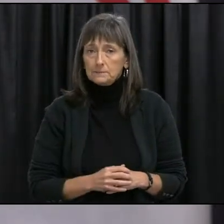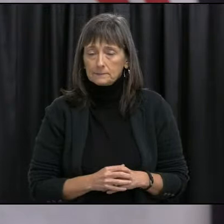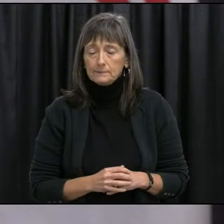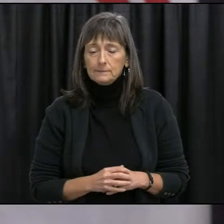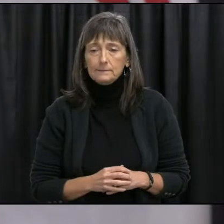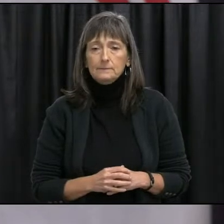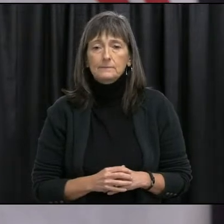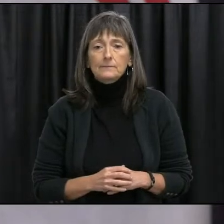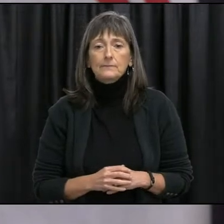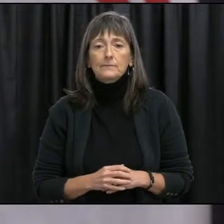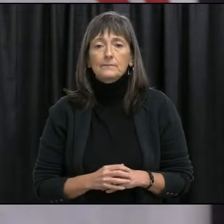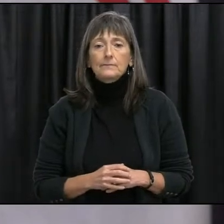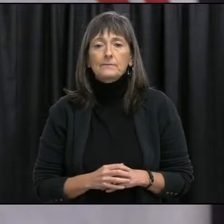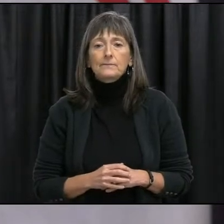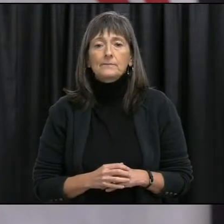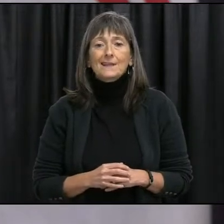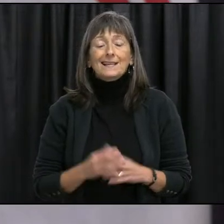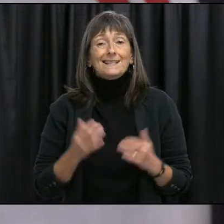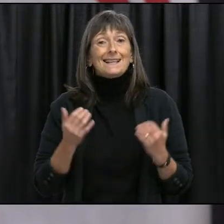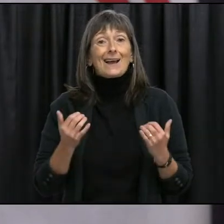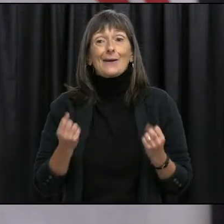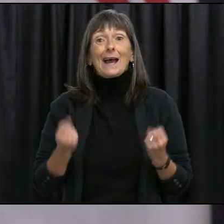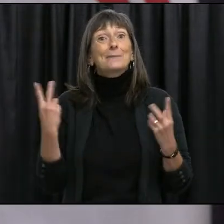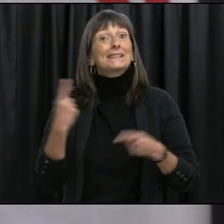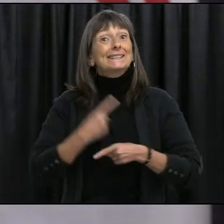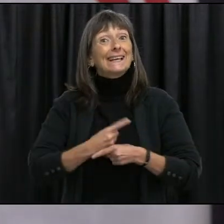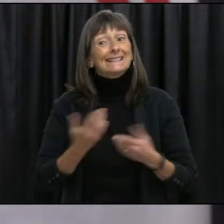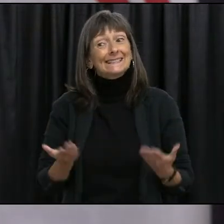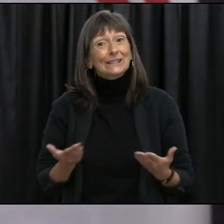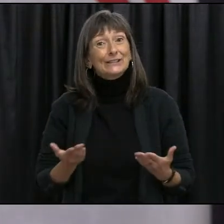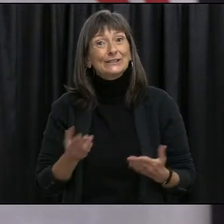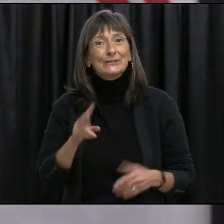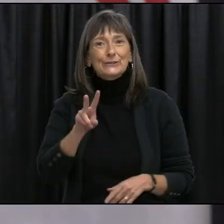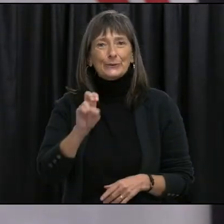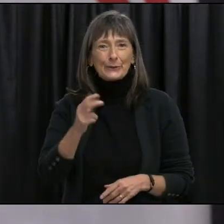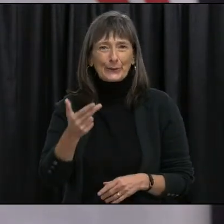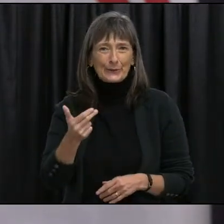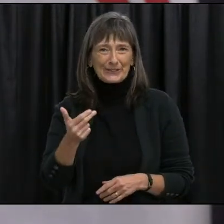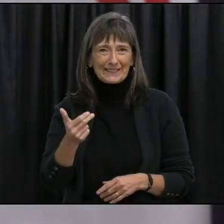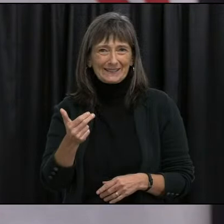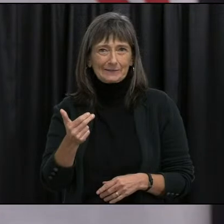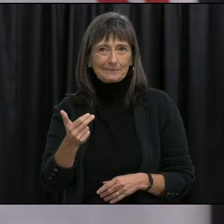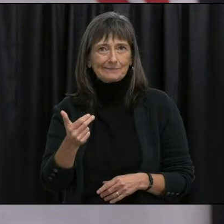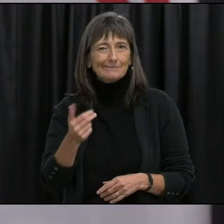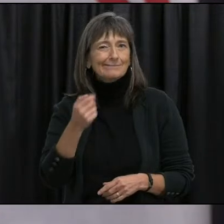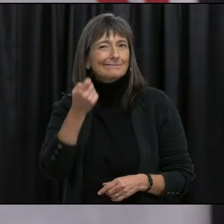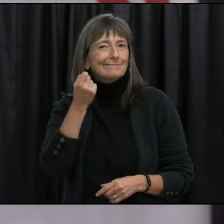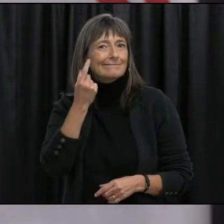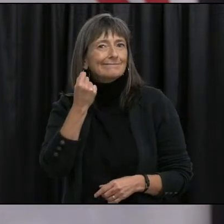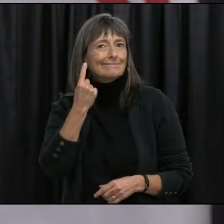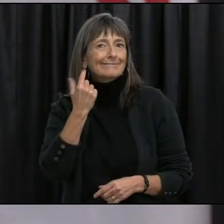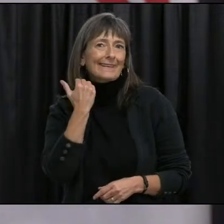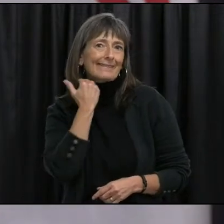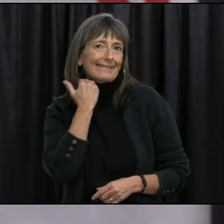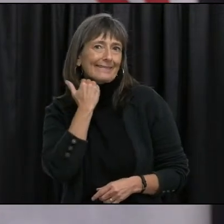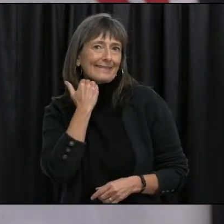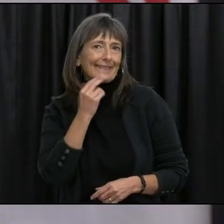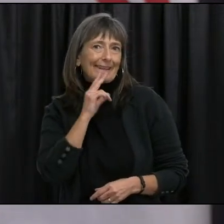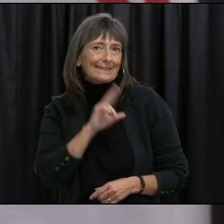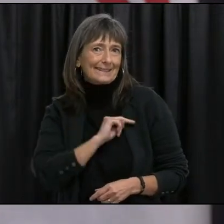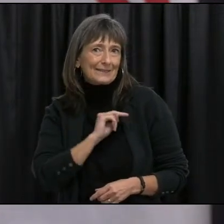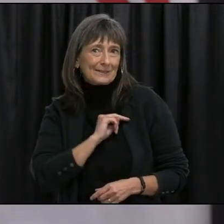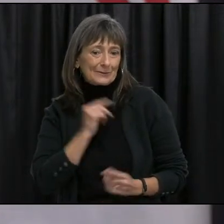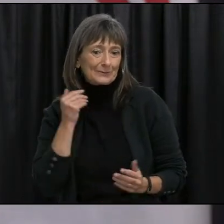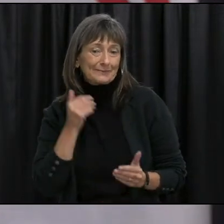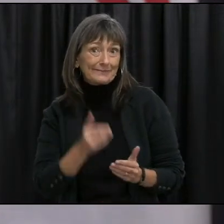As we go through day 213 and Thanksgiving approaches, I think it's important to reflect a little